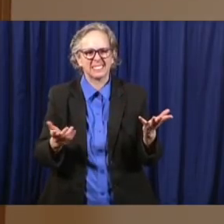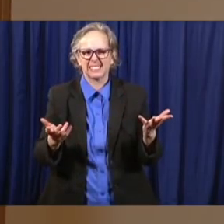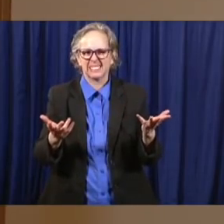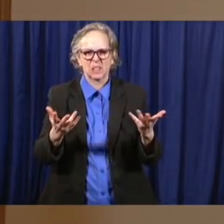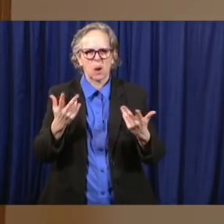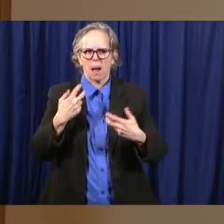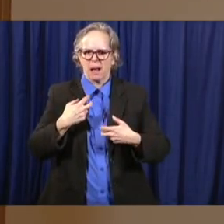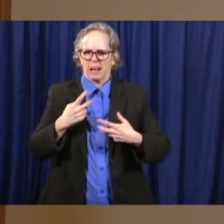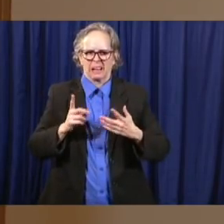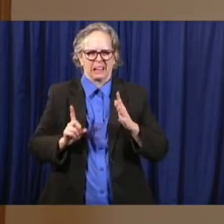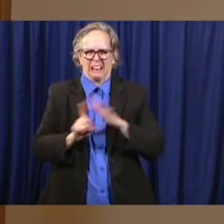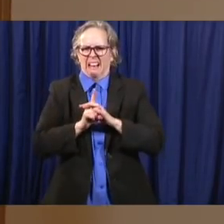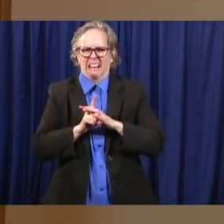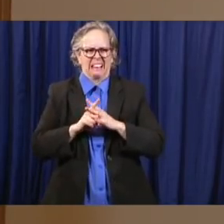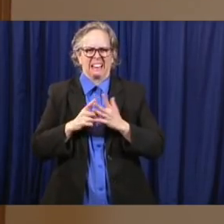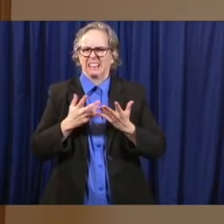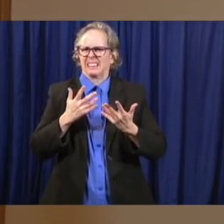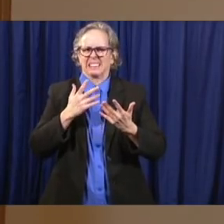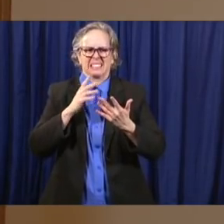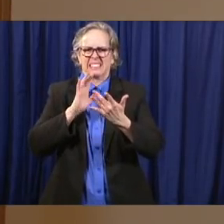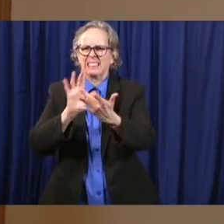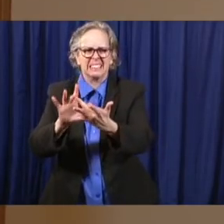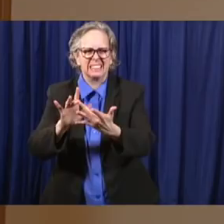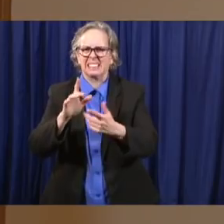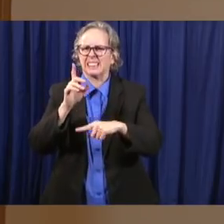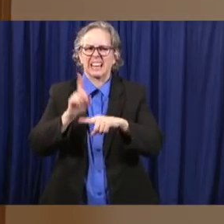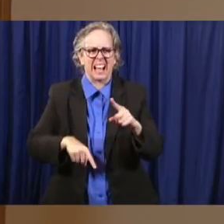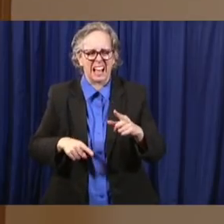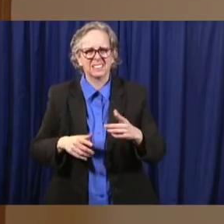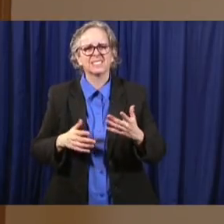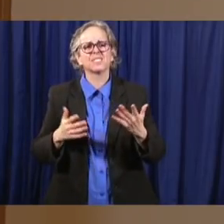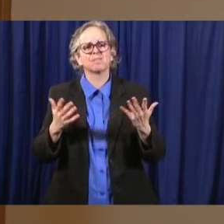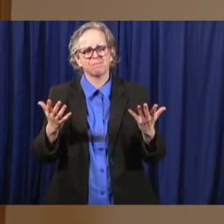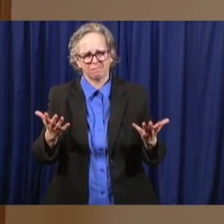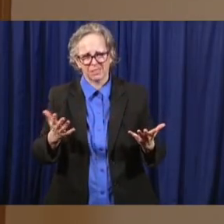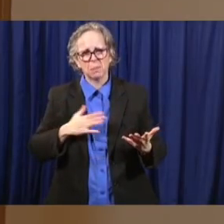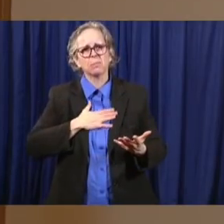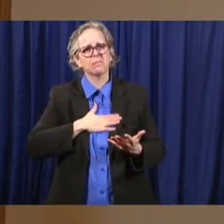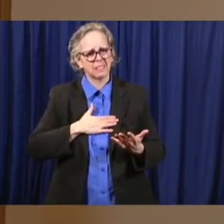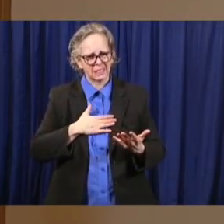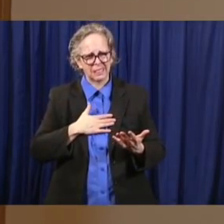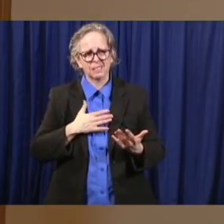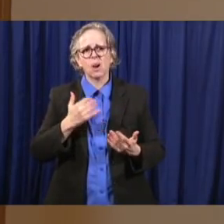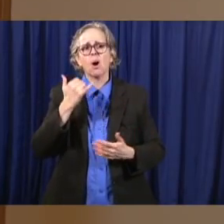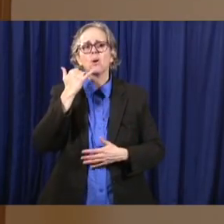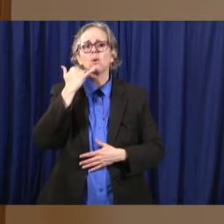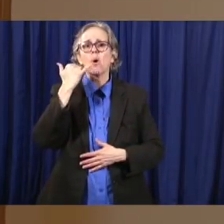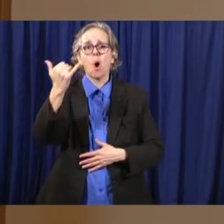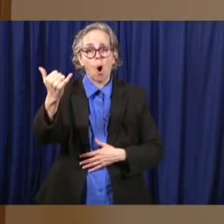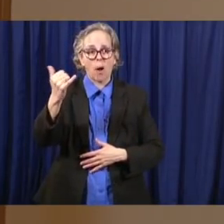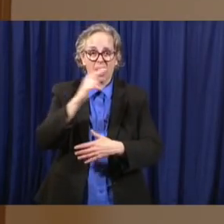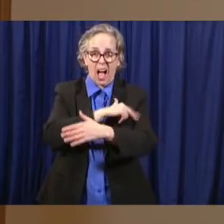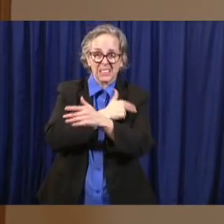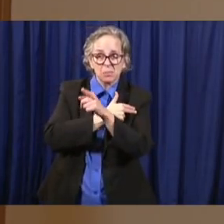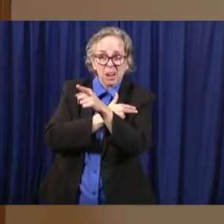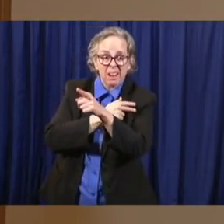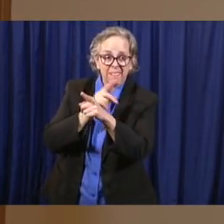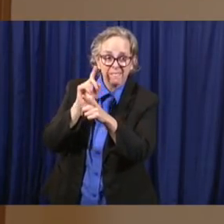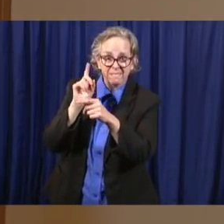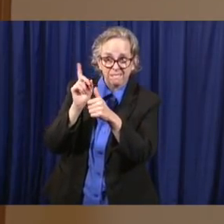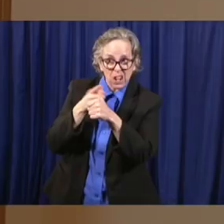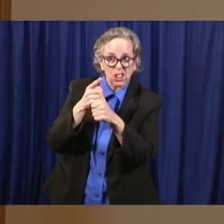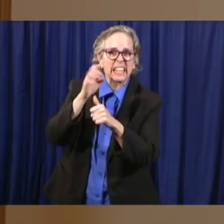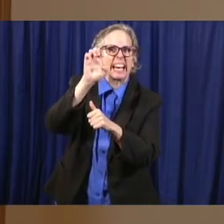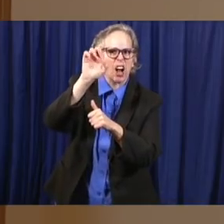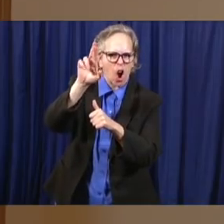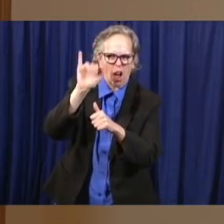or you're not being able to reach your provider, do reach out, still call and talk to your emergency room, the one that's closest